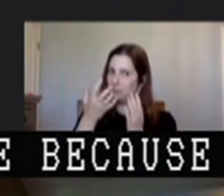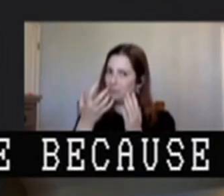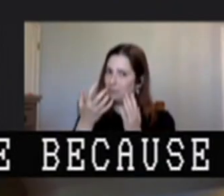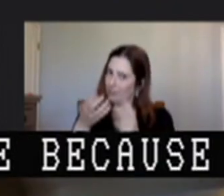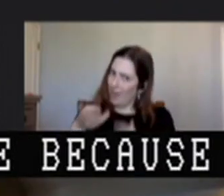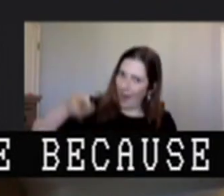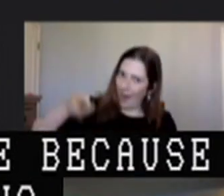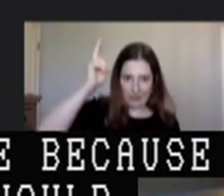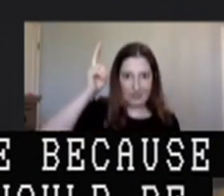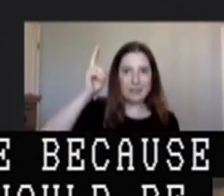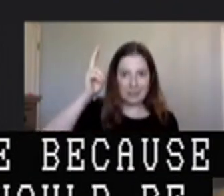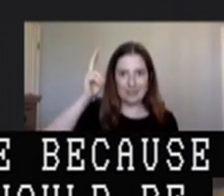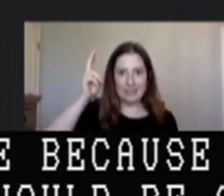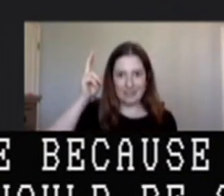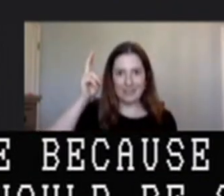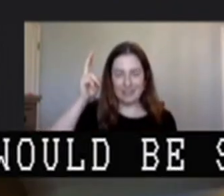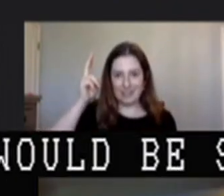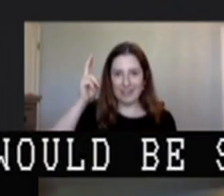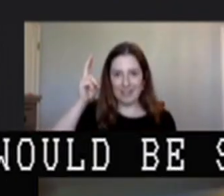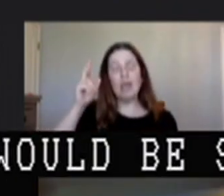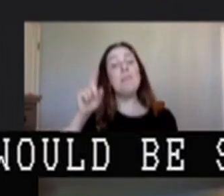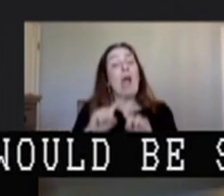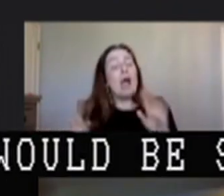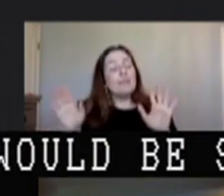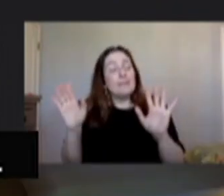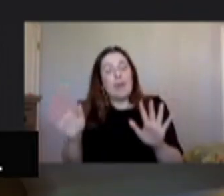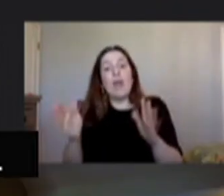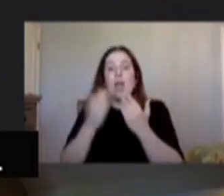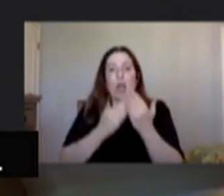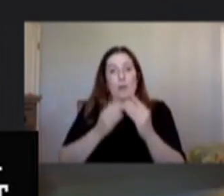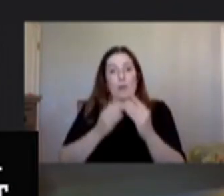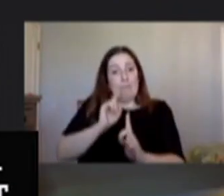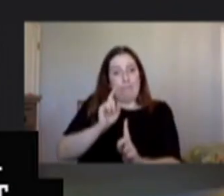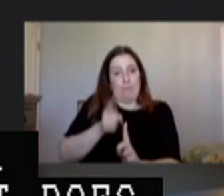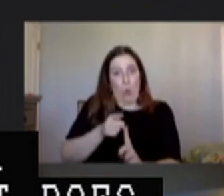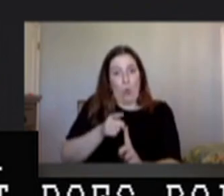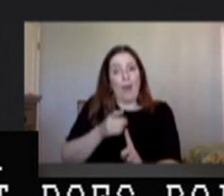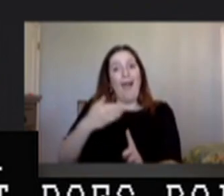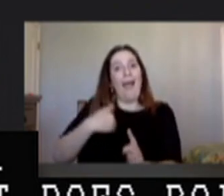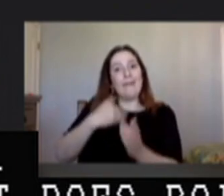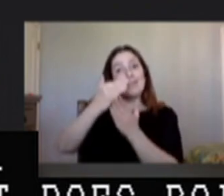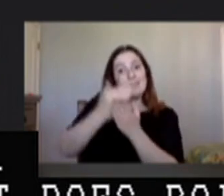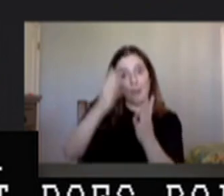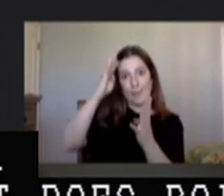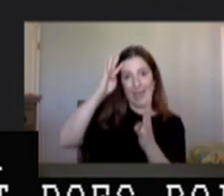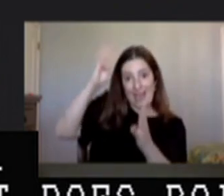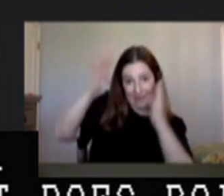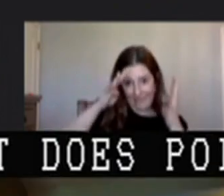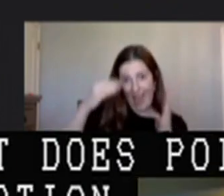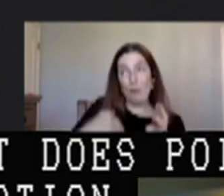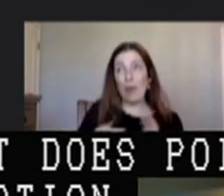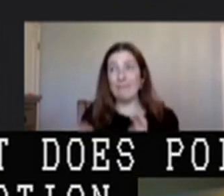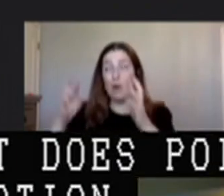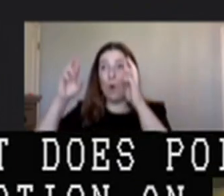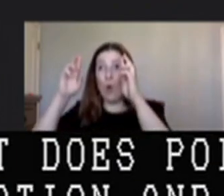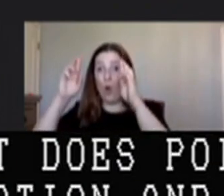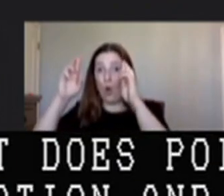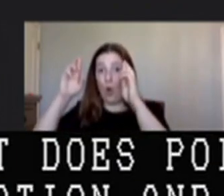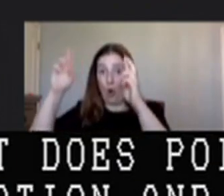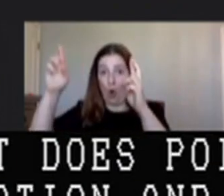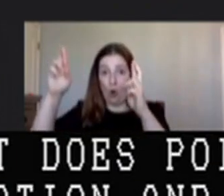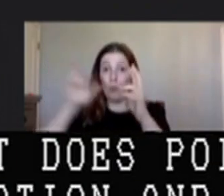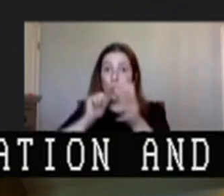significantly steep. But it does point to there is innovation and there is hope that these things won't be back ordered